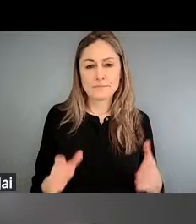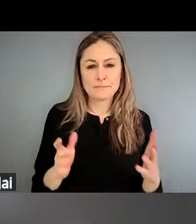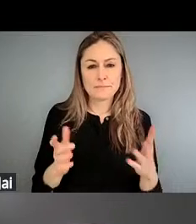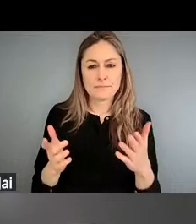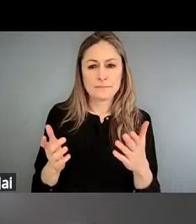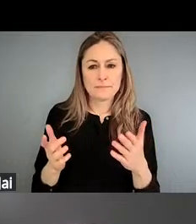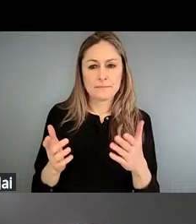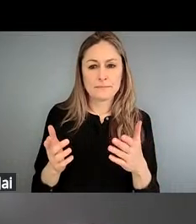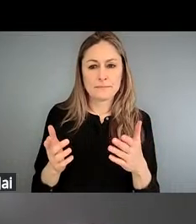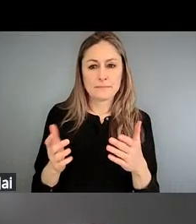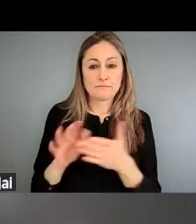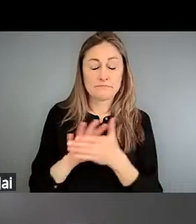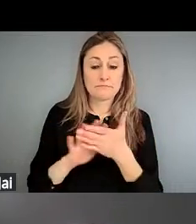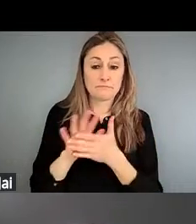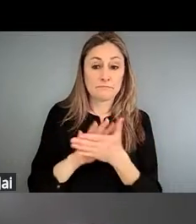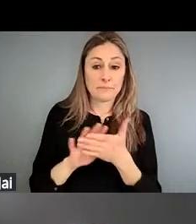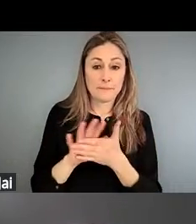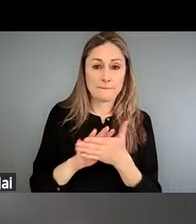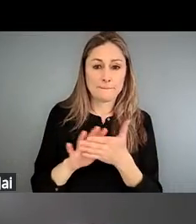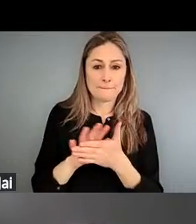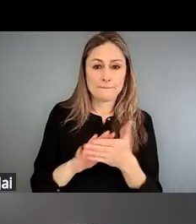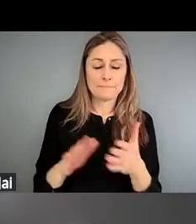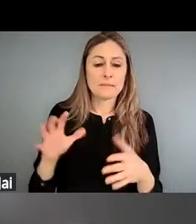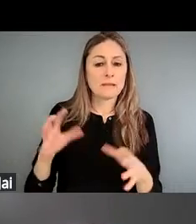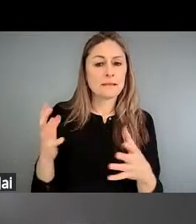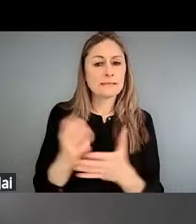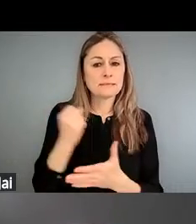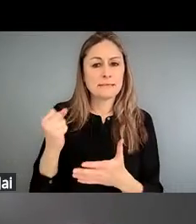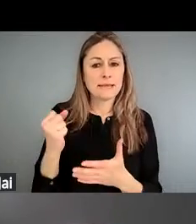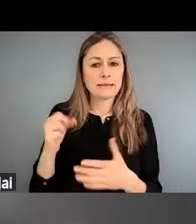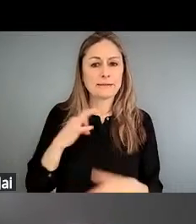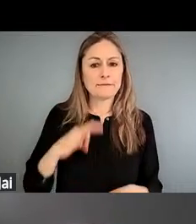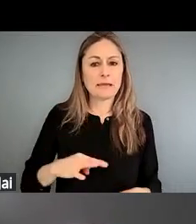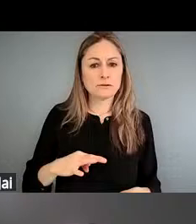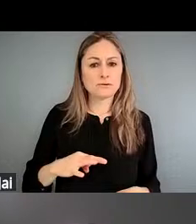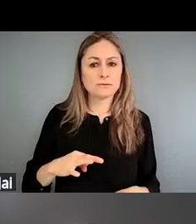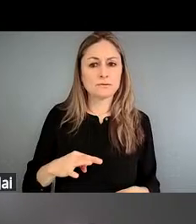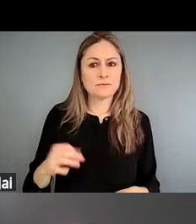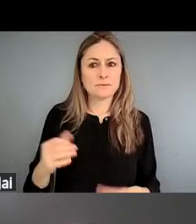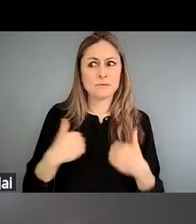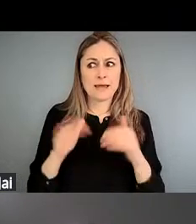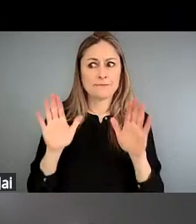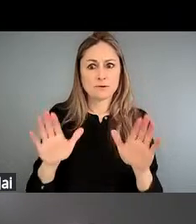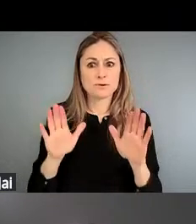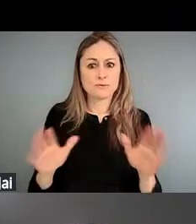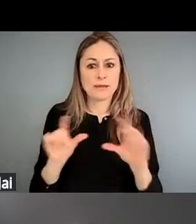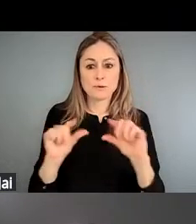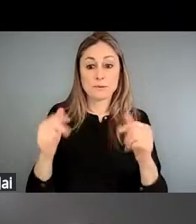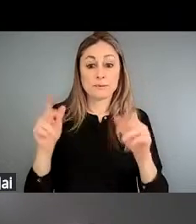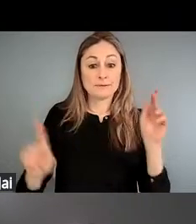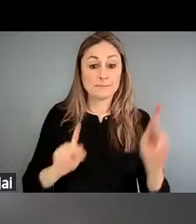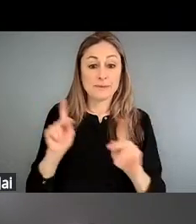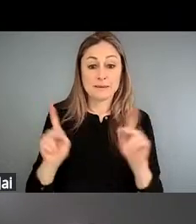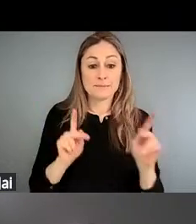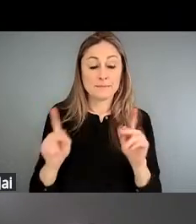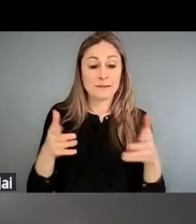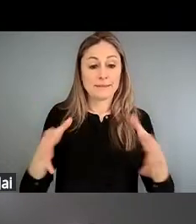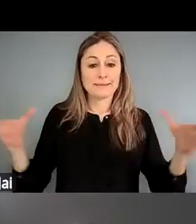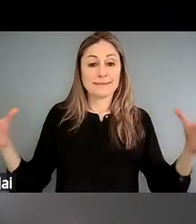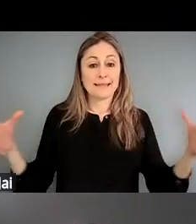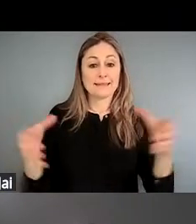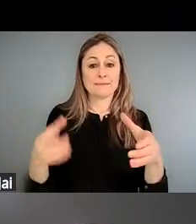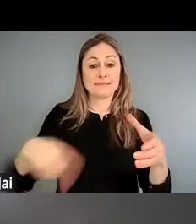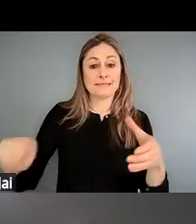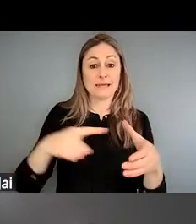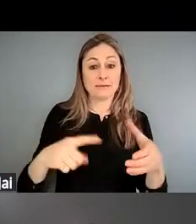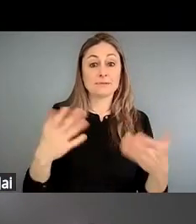plan, you know, but let's take advantage of the fact that we've got a really great group of people, you know, let's get them together and say, hey, city,